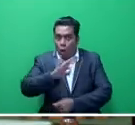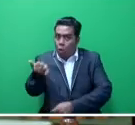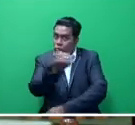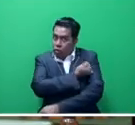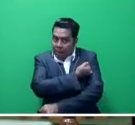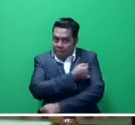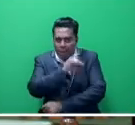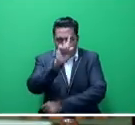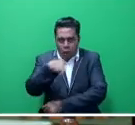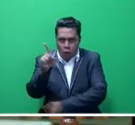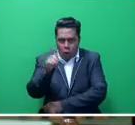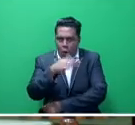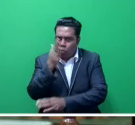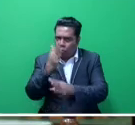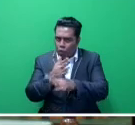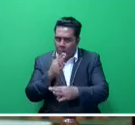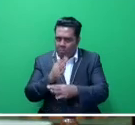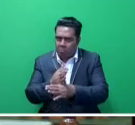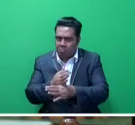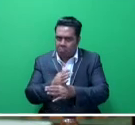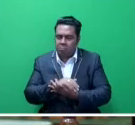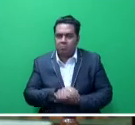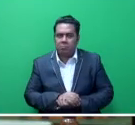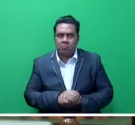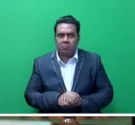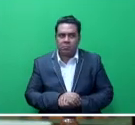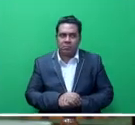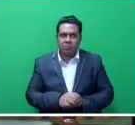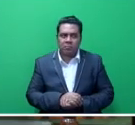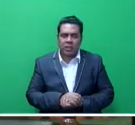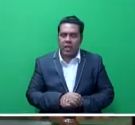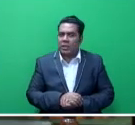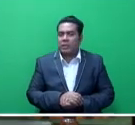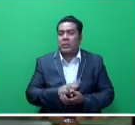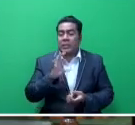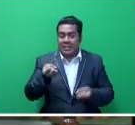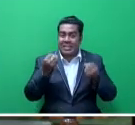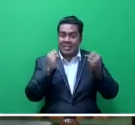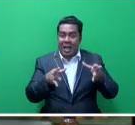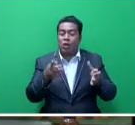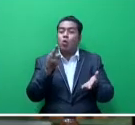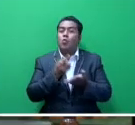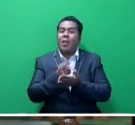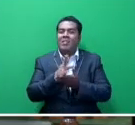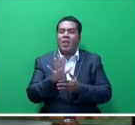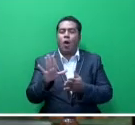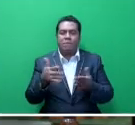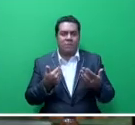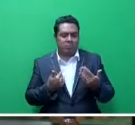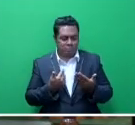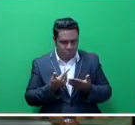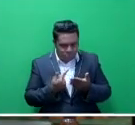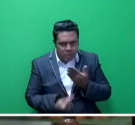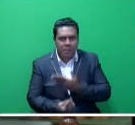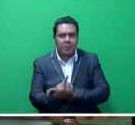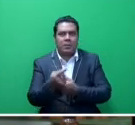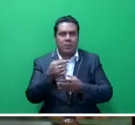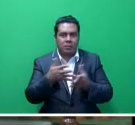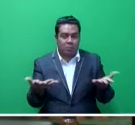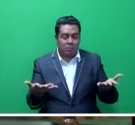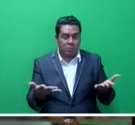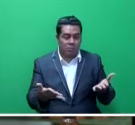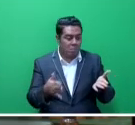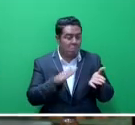no jobs. That is more than a tagline. It is the stark reality of the matter. Mandated or